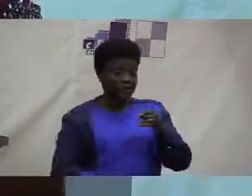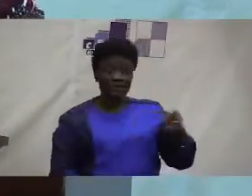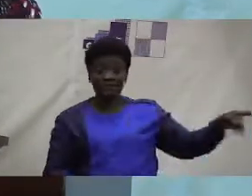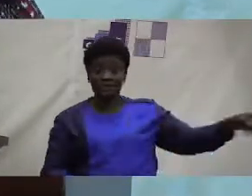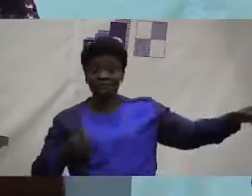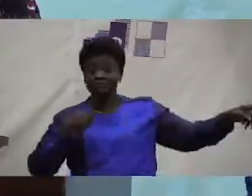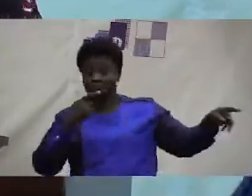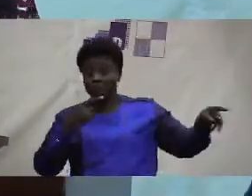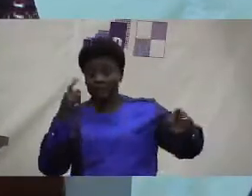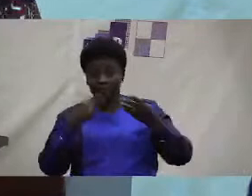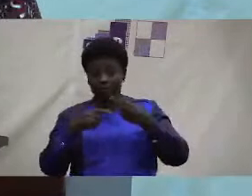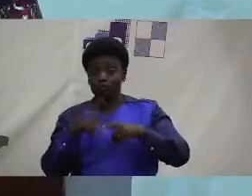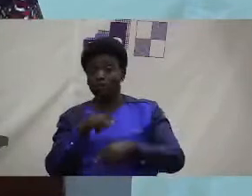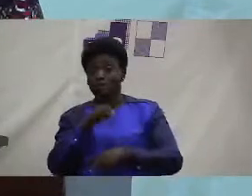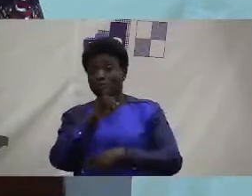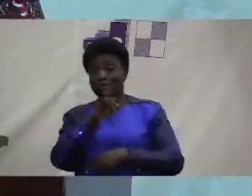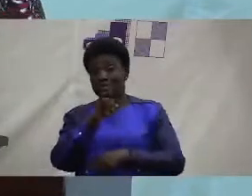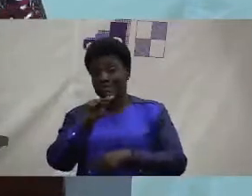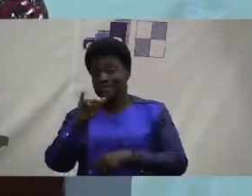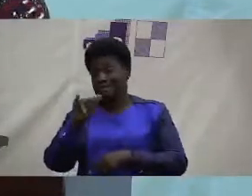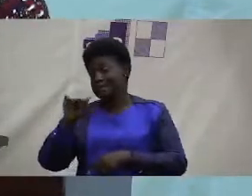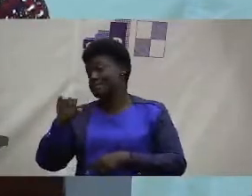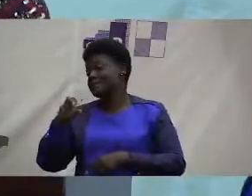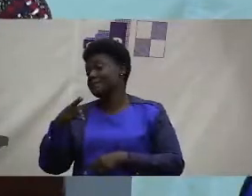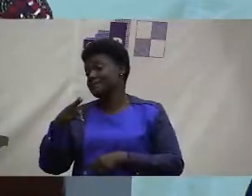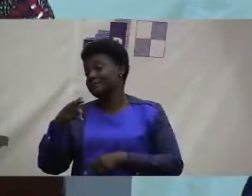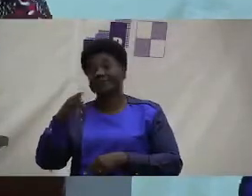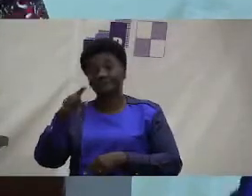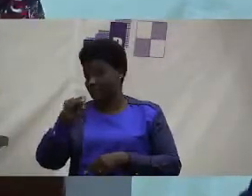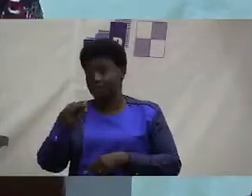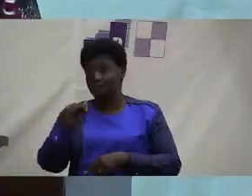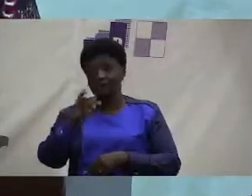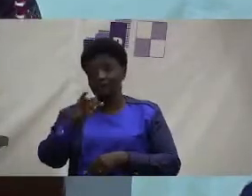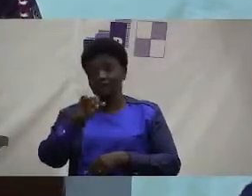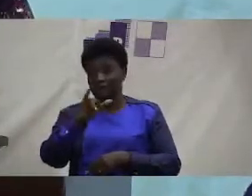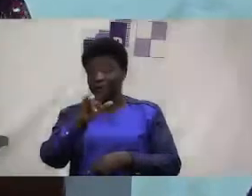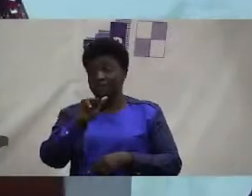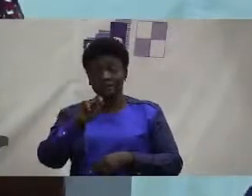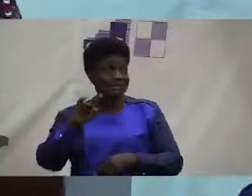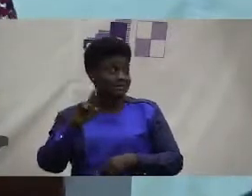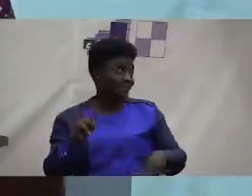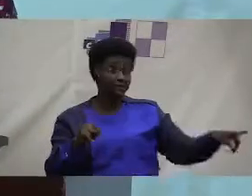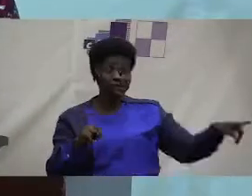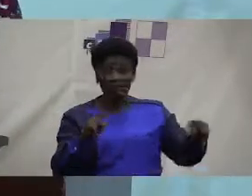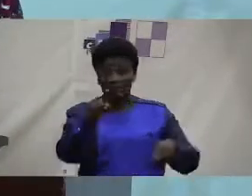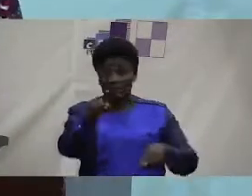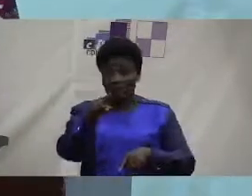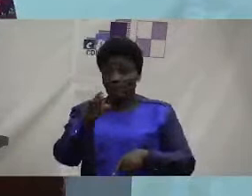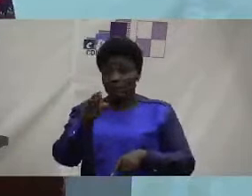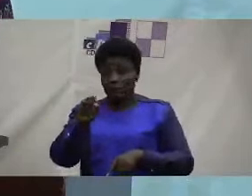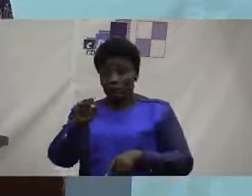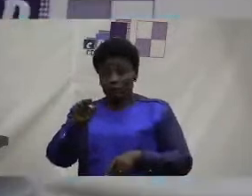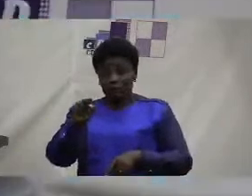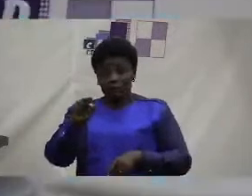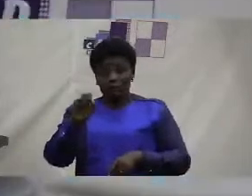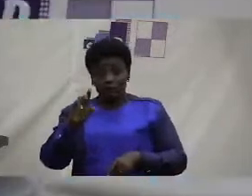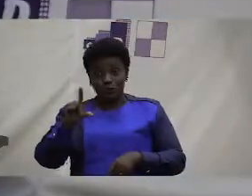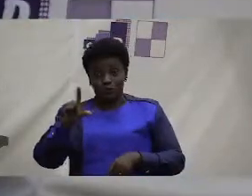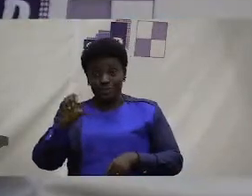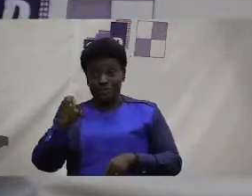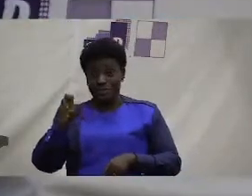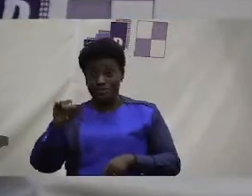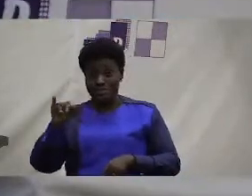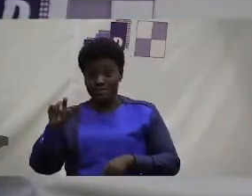Madam Hidayat. Thank you very much. Sulemana wants to put me into trouble. It was part of the people working on